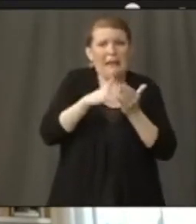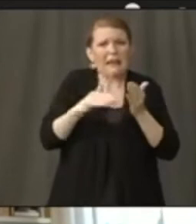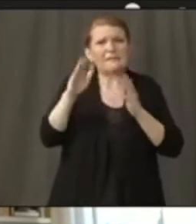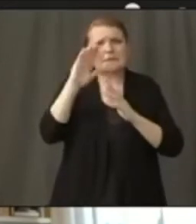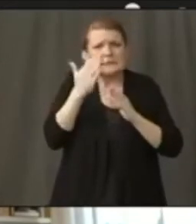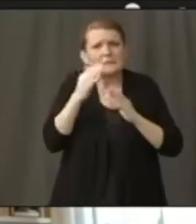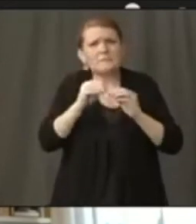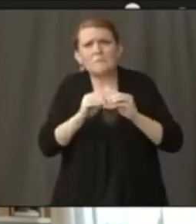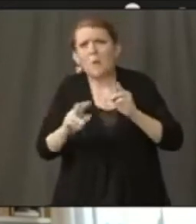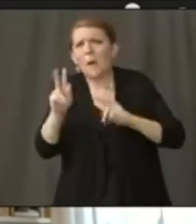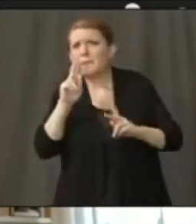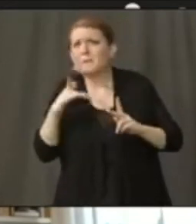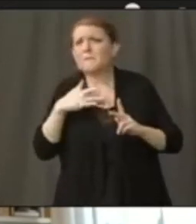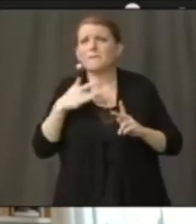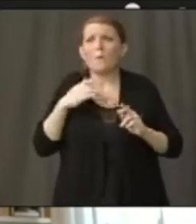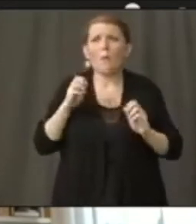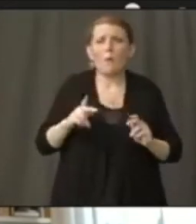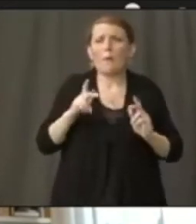measures that we've taken.